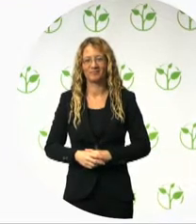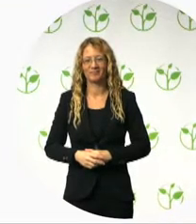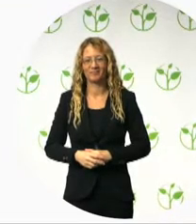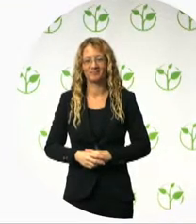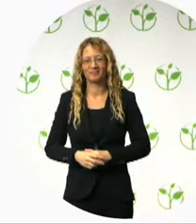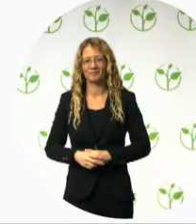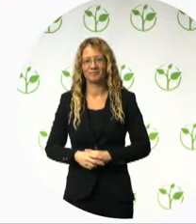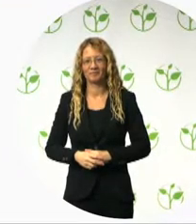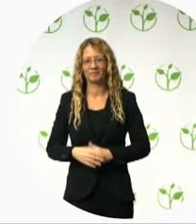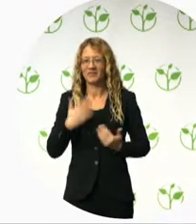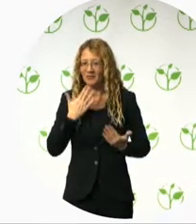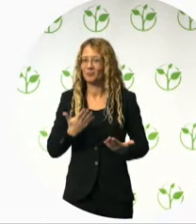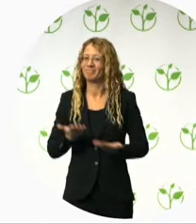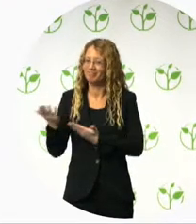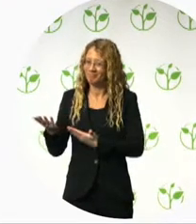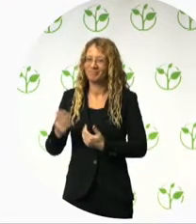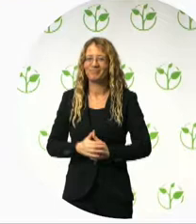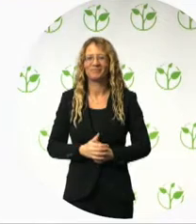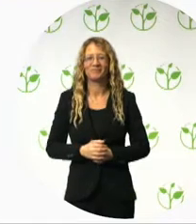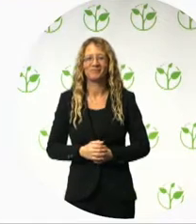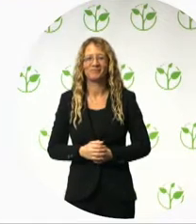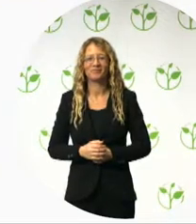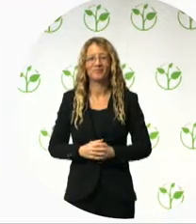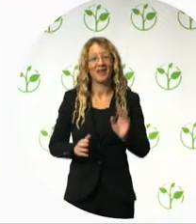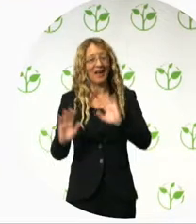Over to you, Yonat. Hi, everyone.